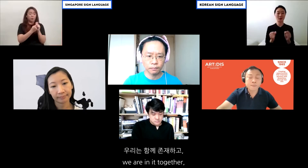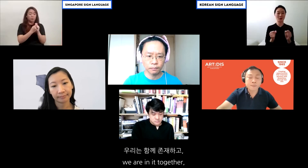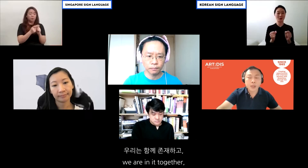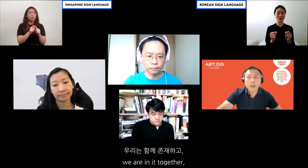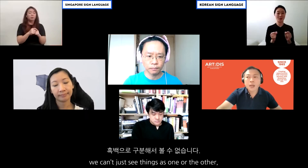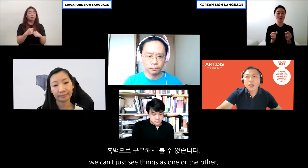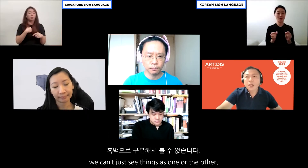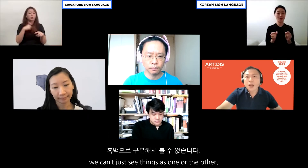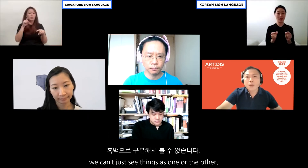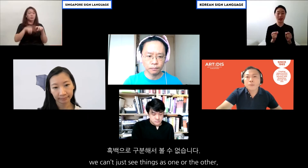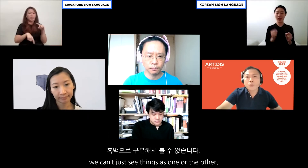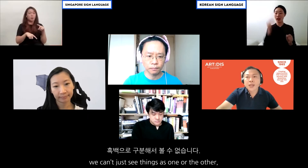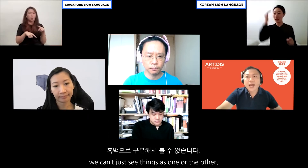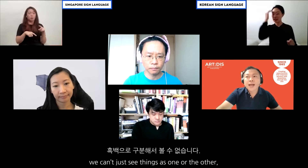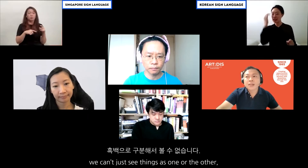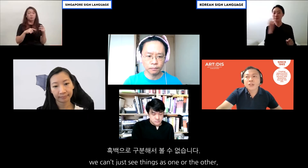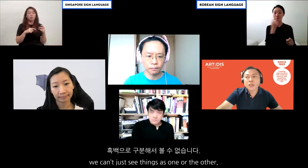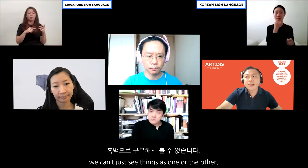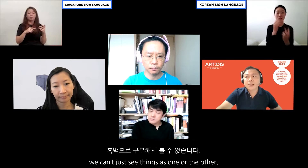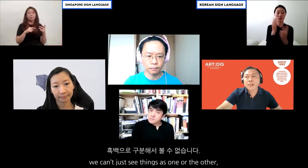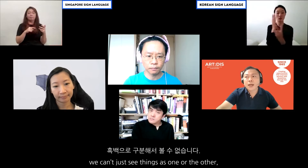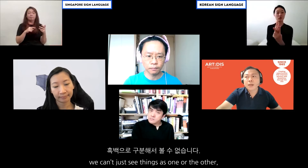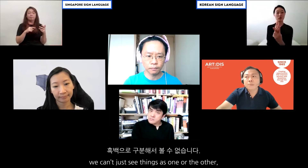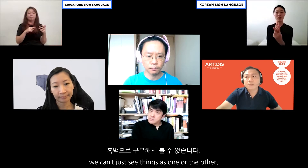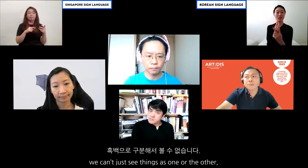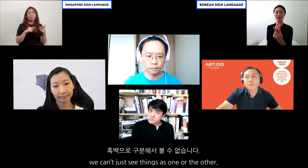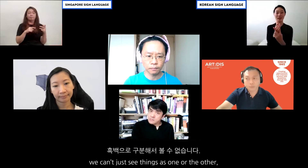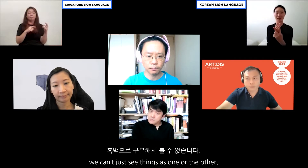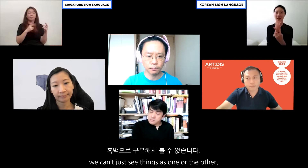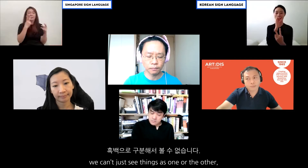together. We can't just